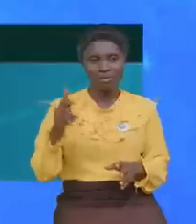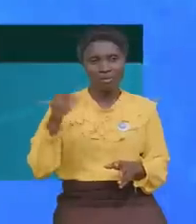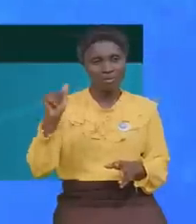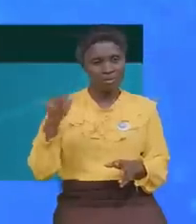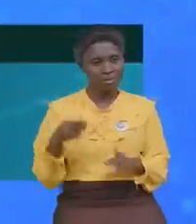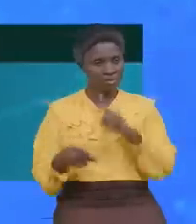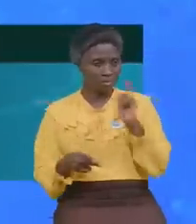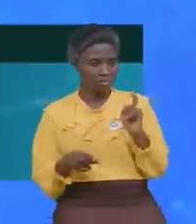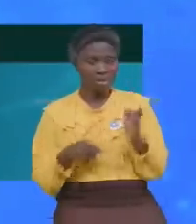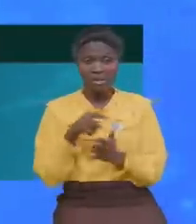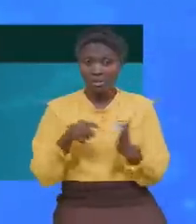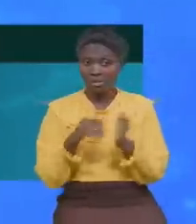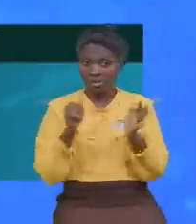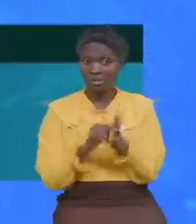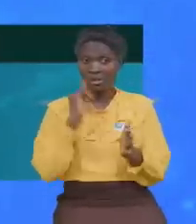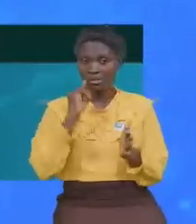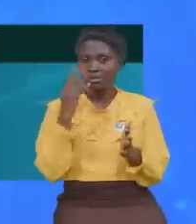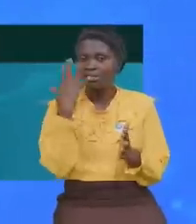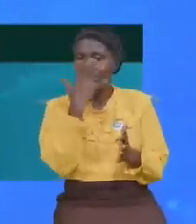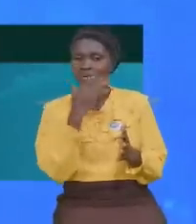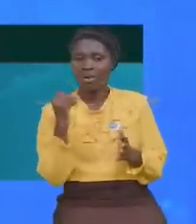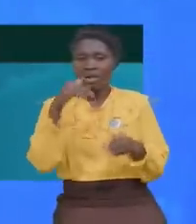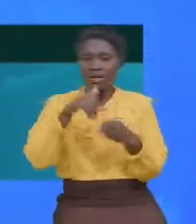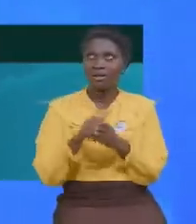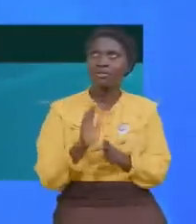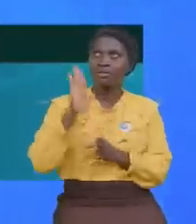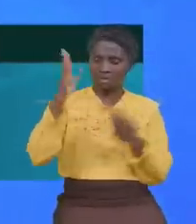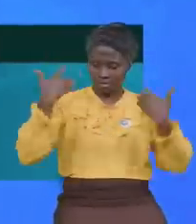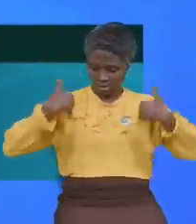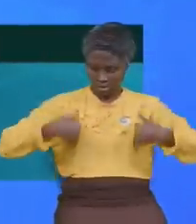This that is glorious in his apparel,